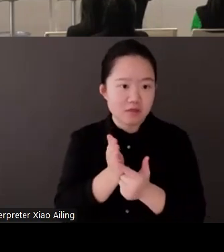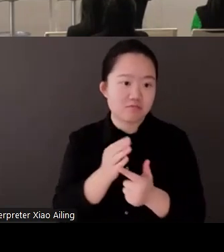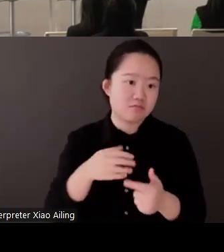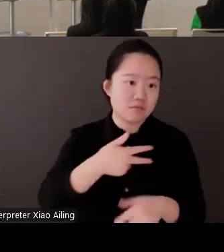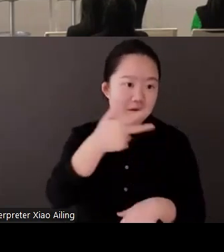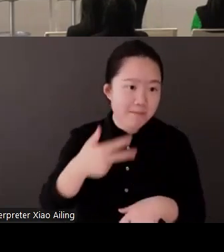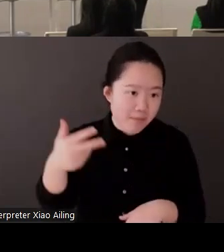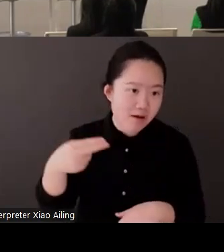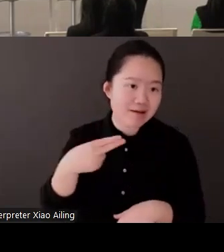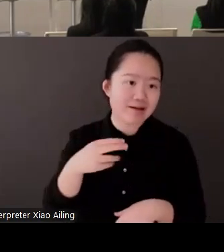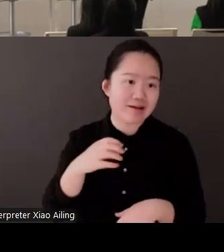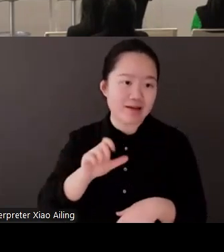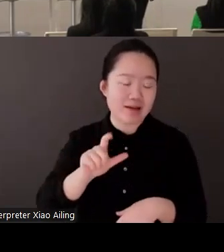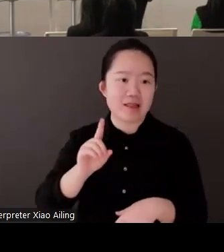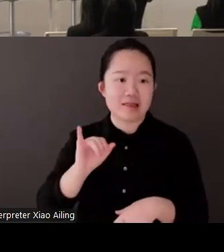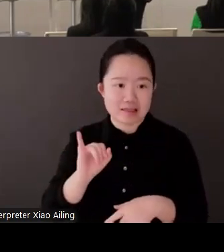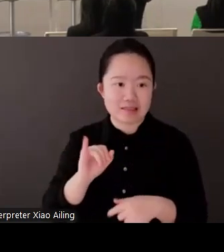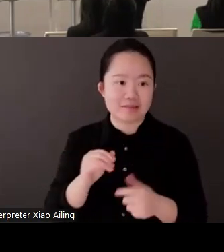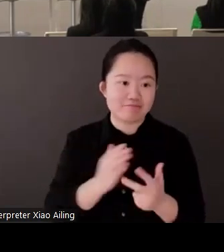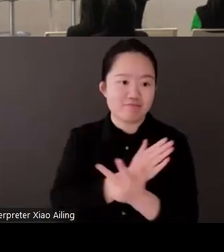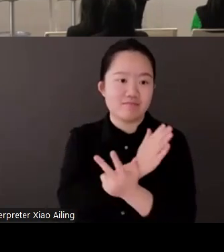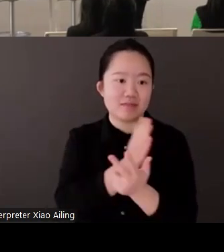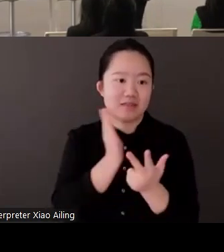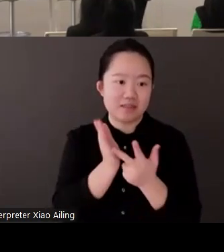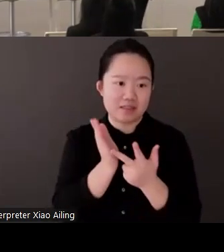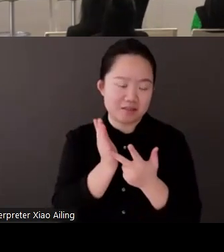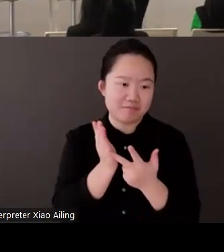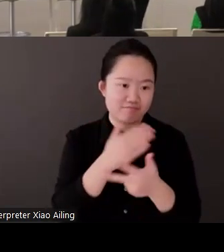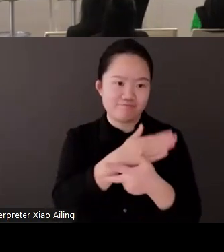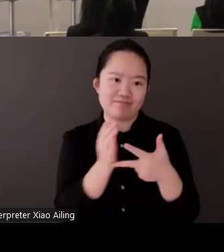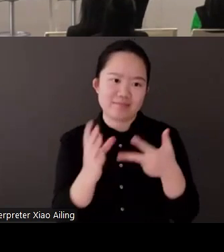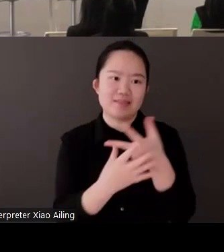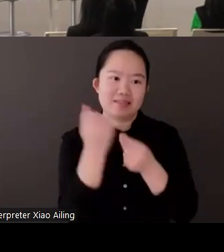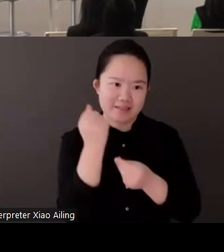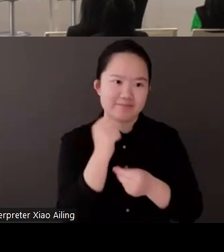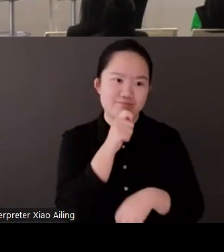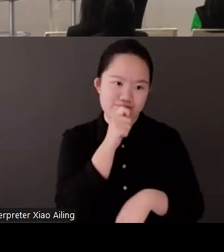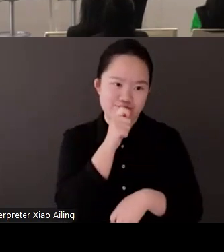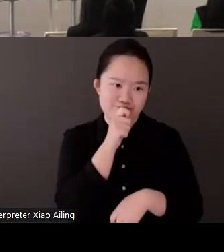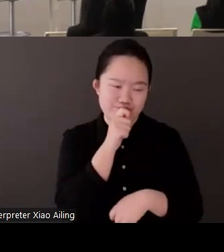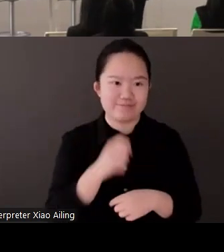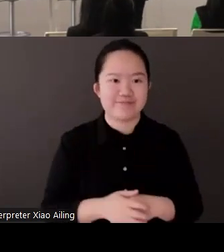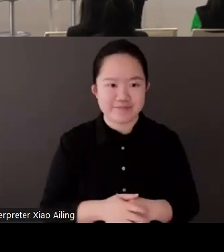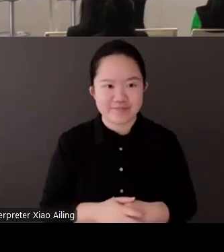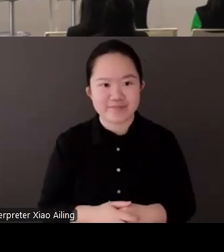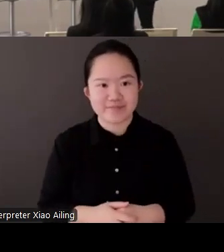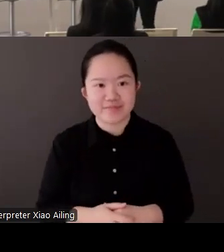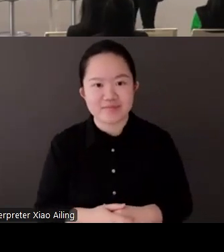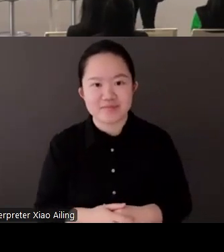Nordic's What's Up in the bottom. And Rachel is also posting the direct links in the chat, so it's... Thank you.